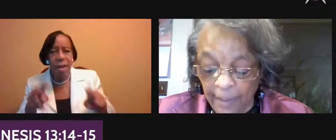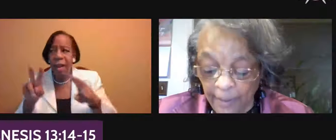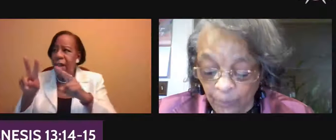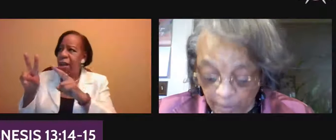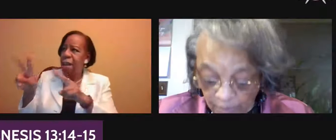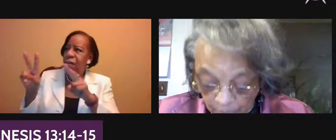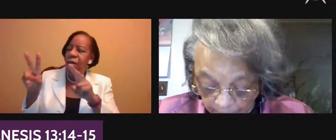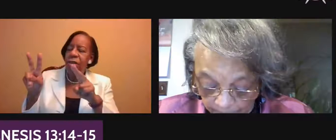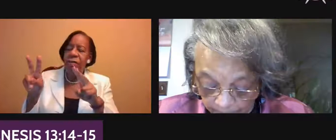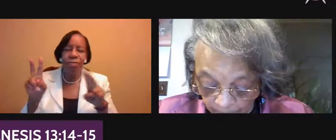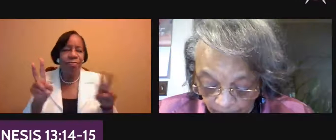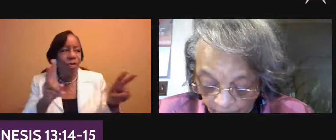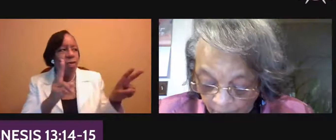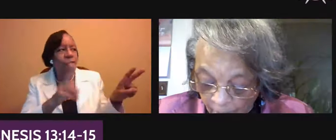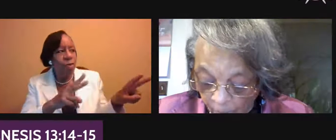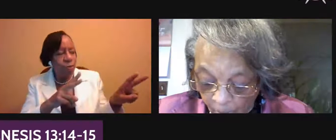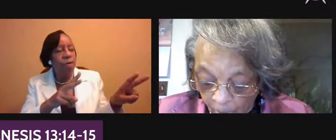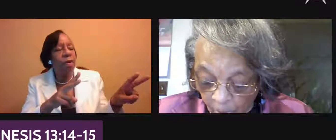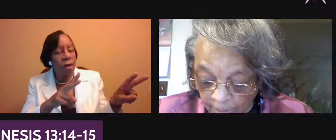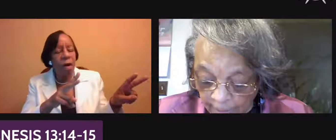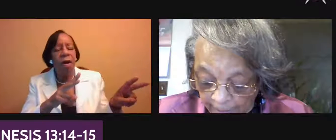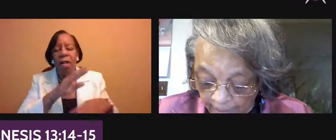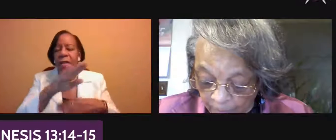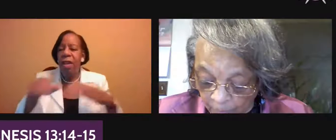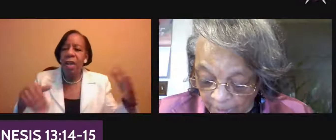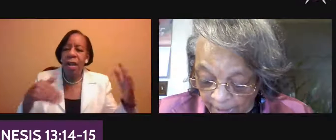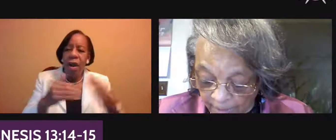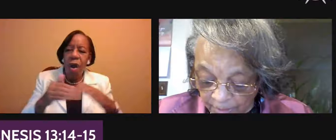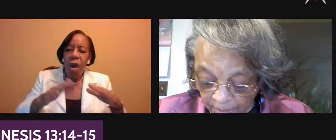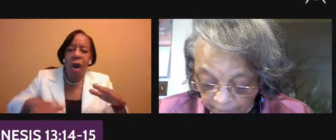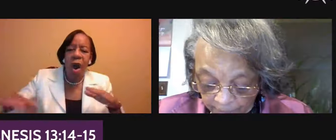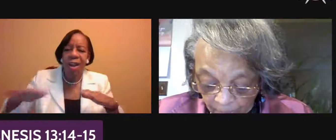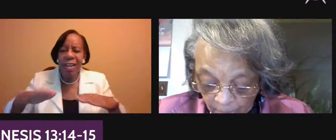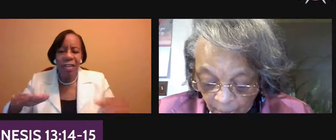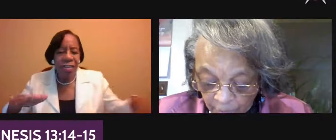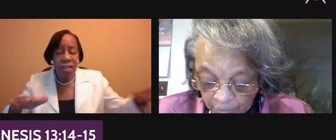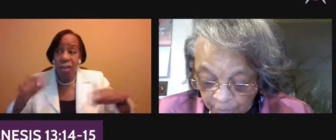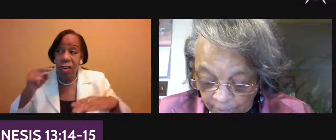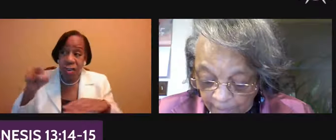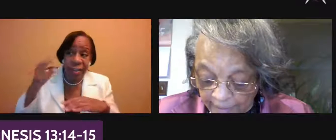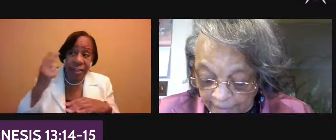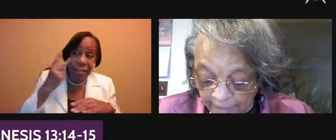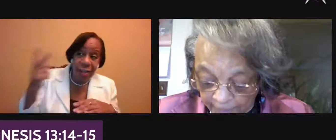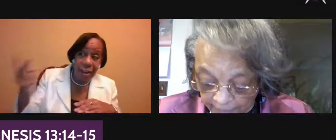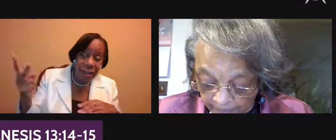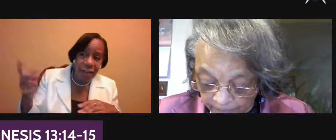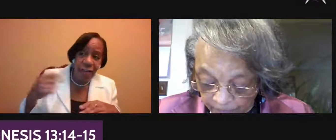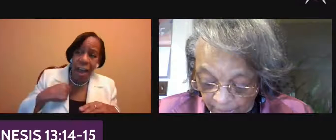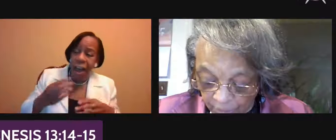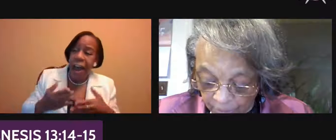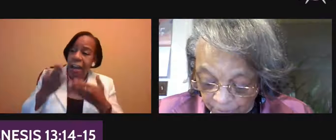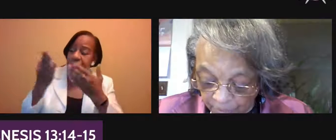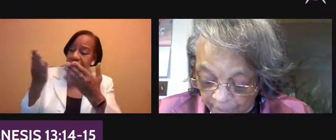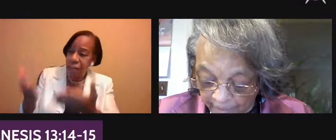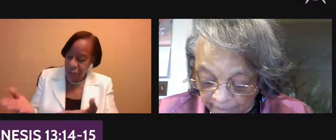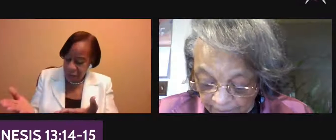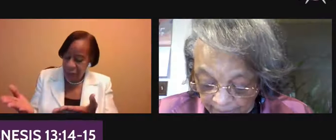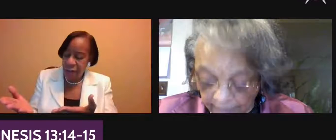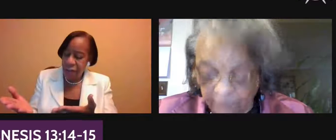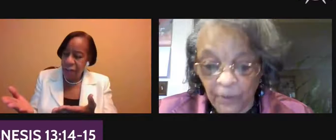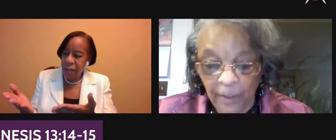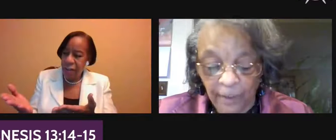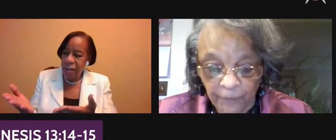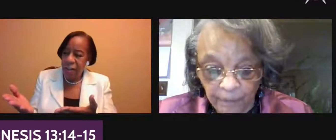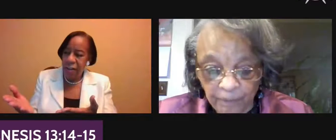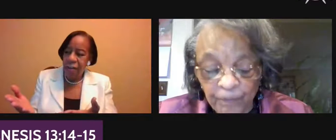eastward, and westward. For all the land which thou seest, to thee will I give it, and to thy